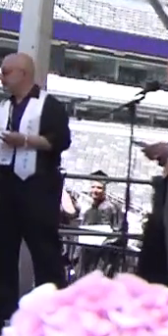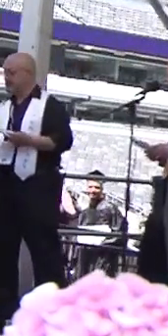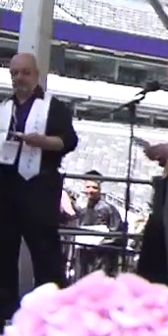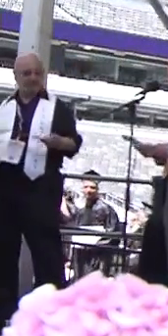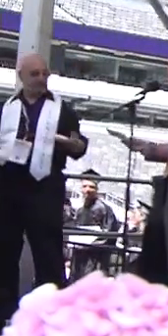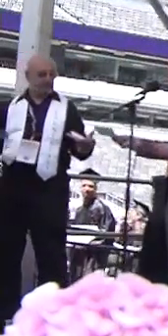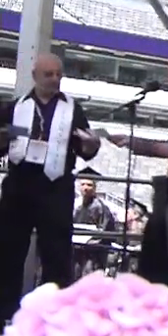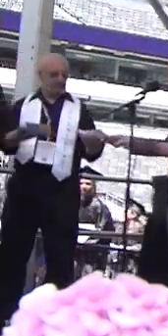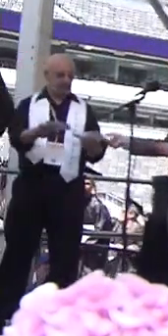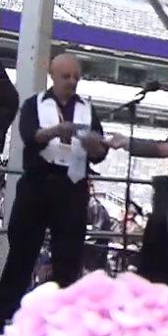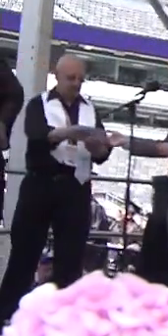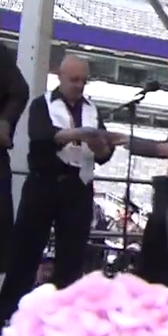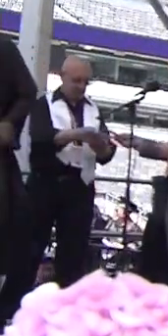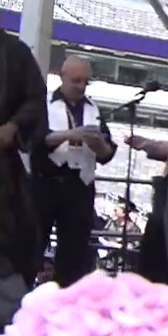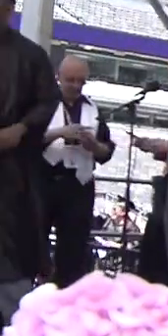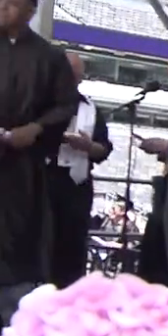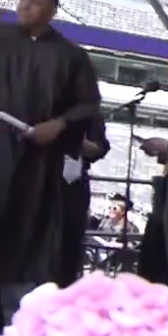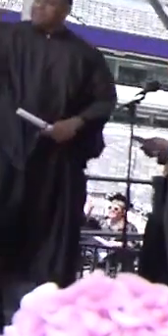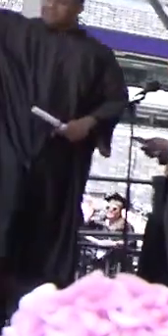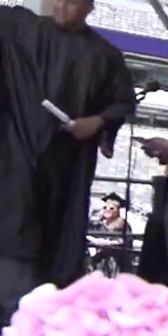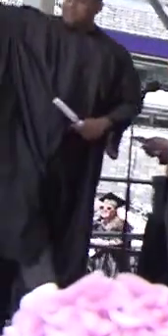Charlie Sandoval.